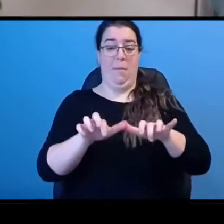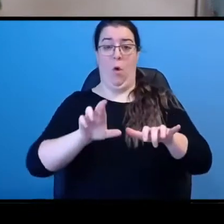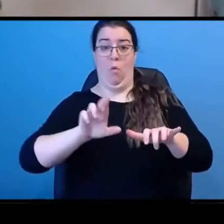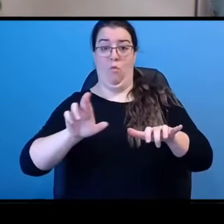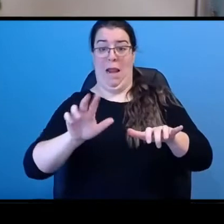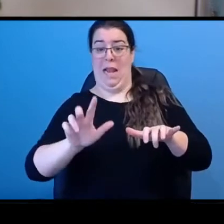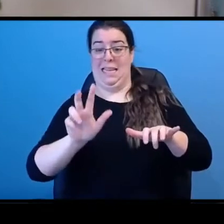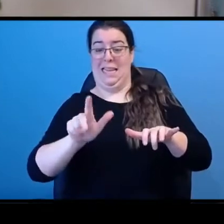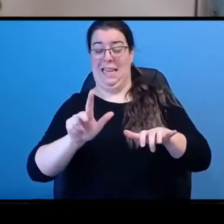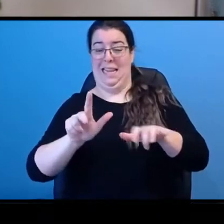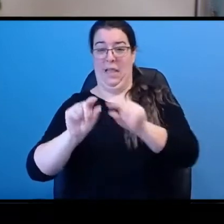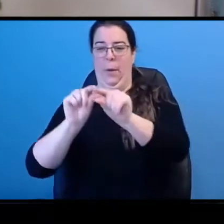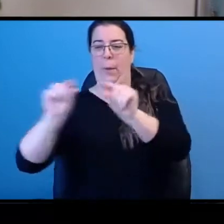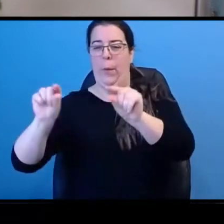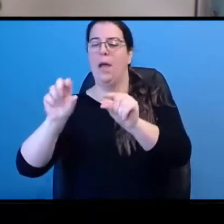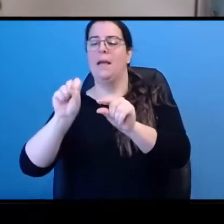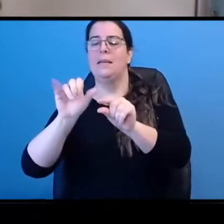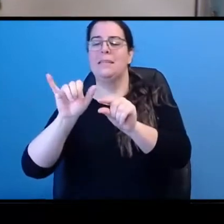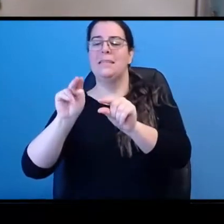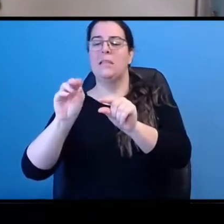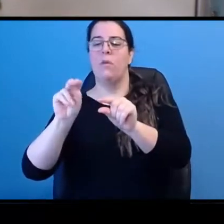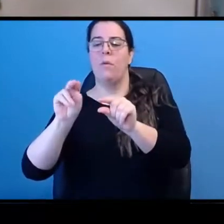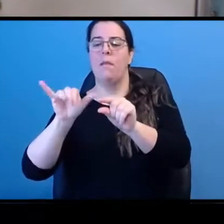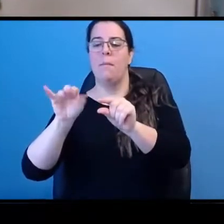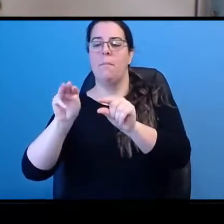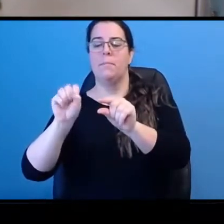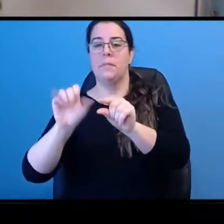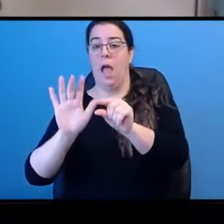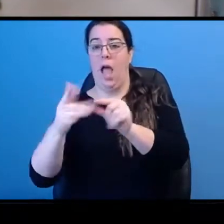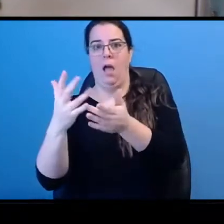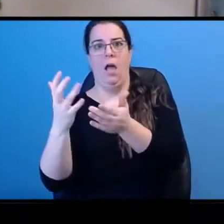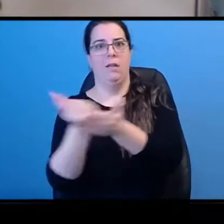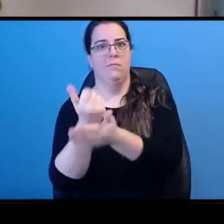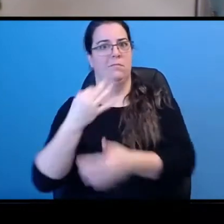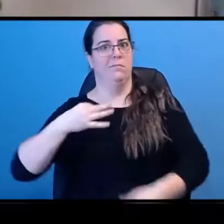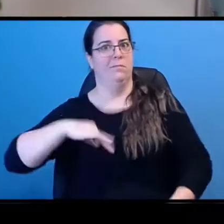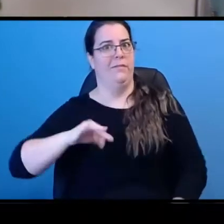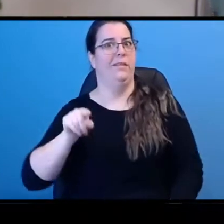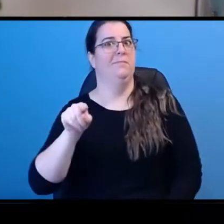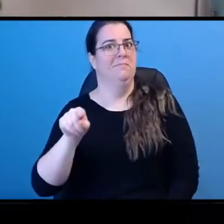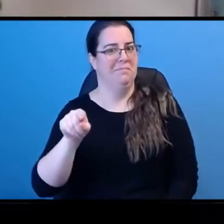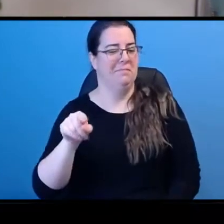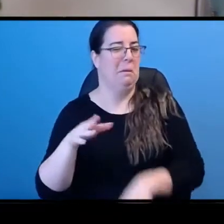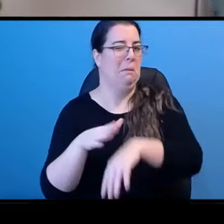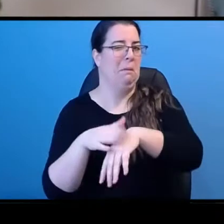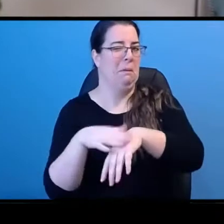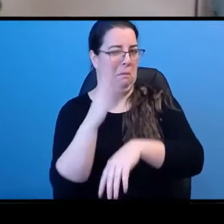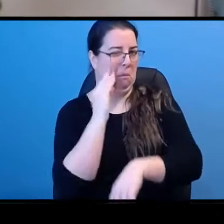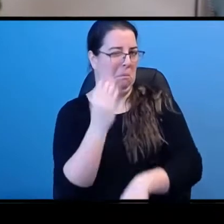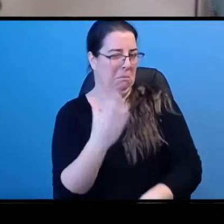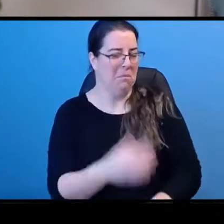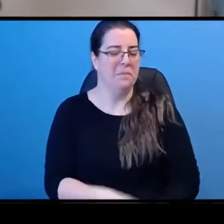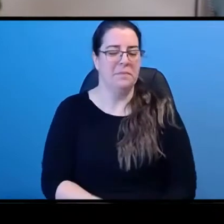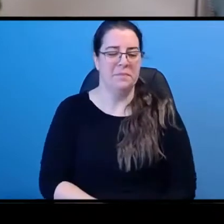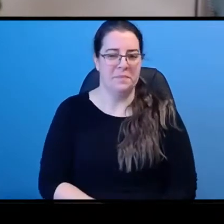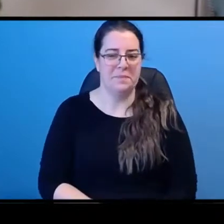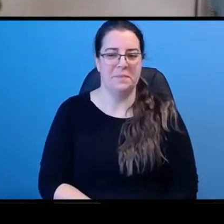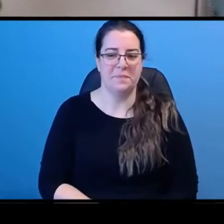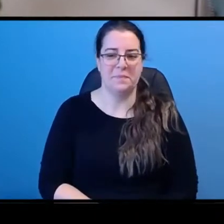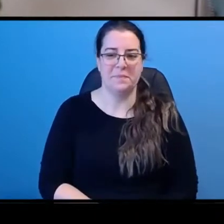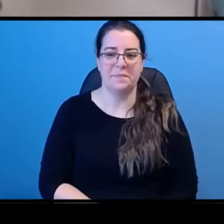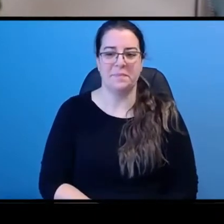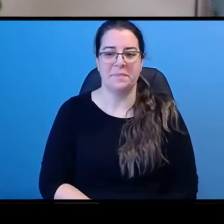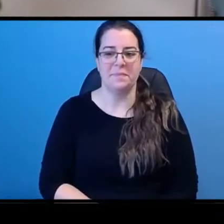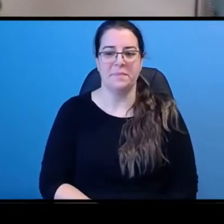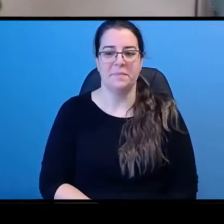Right-click synonyms. So the next slide that we have is, and the next sort of before you begin, and this is,